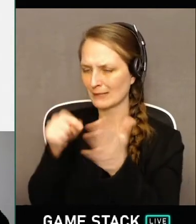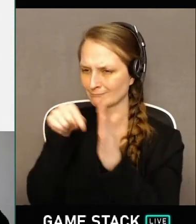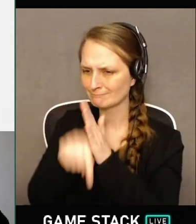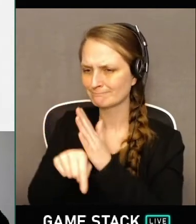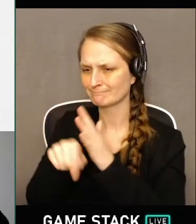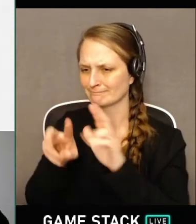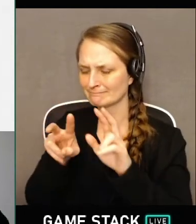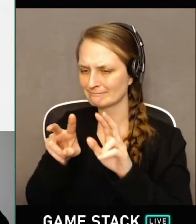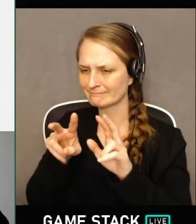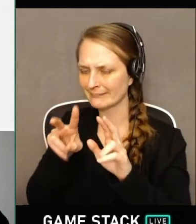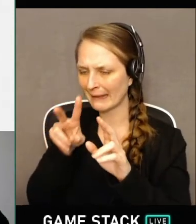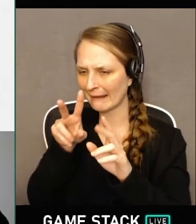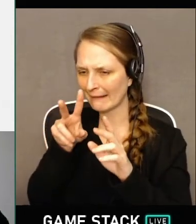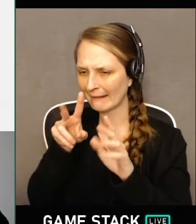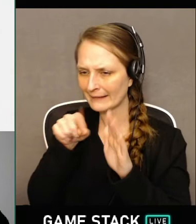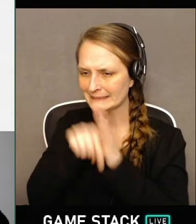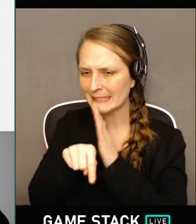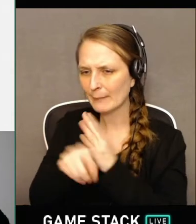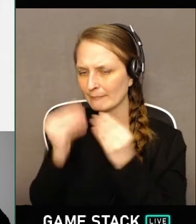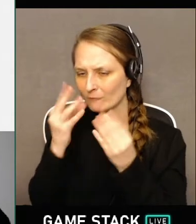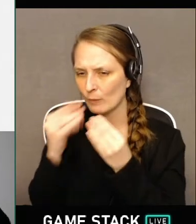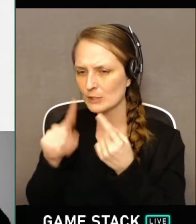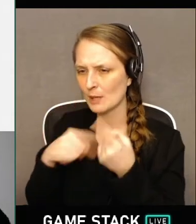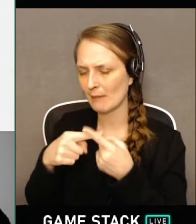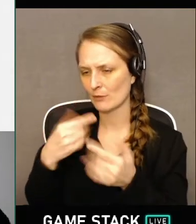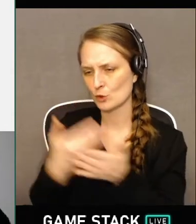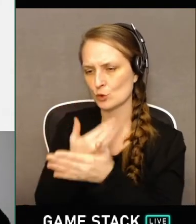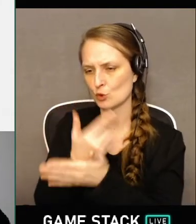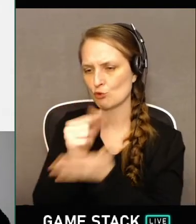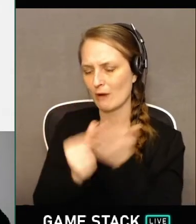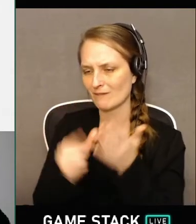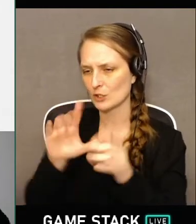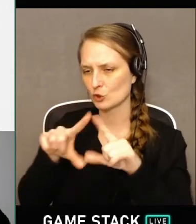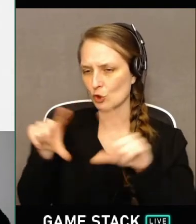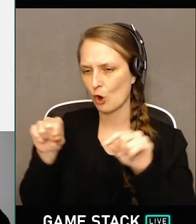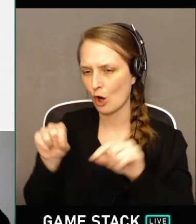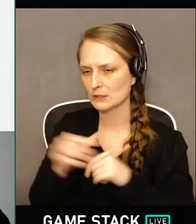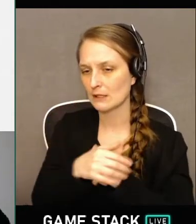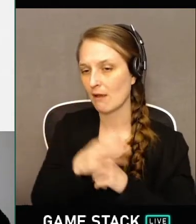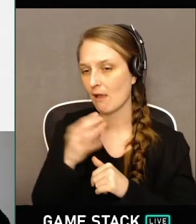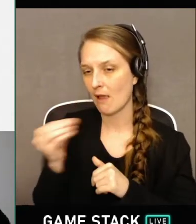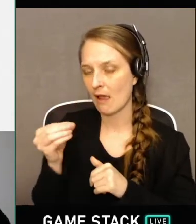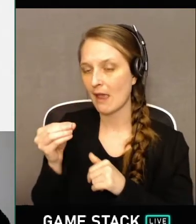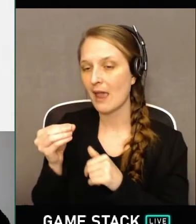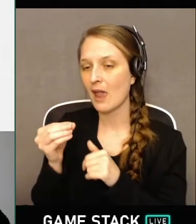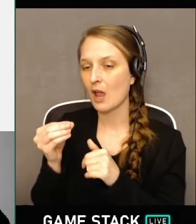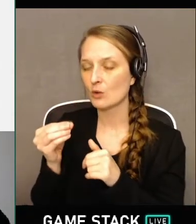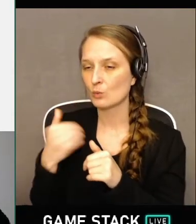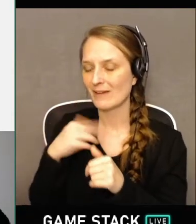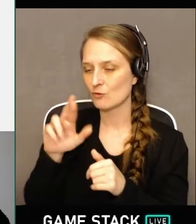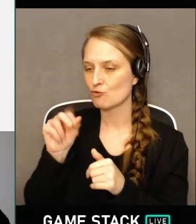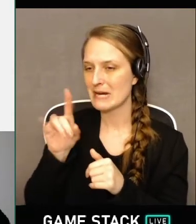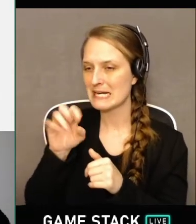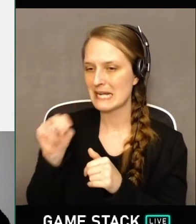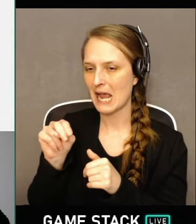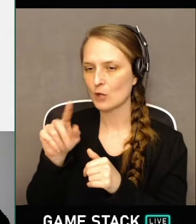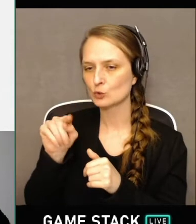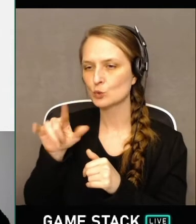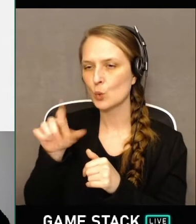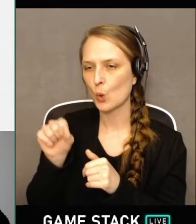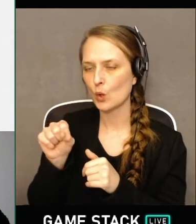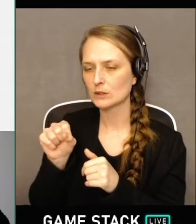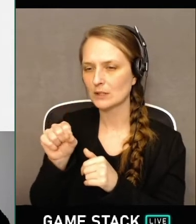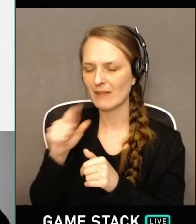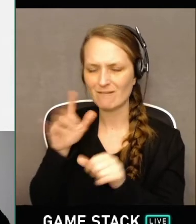on the newest AMD graphics cards. AMD also offers our Radeon Developer Tool Suite that also fully